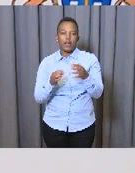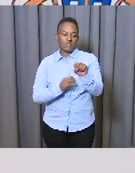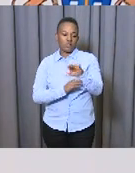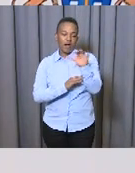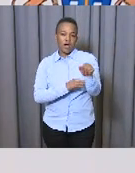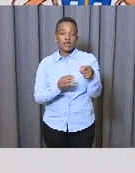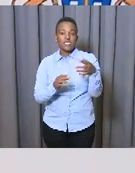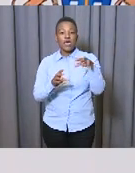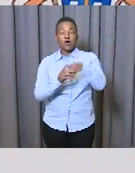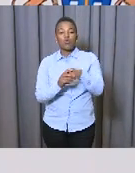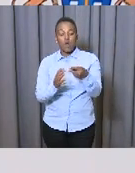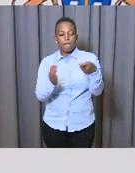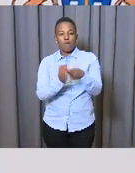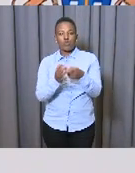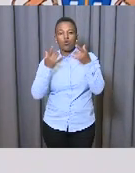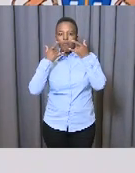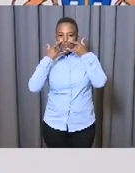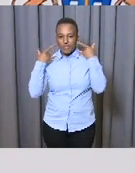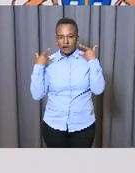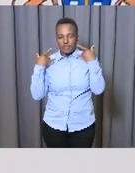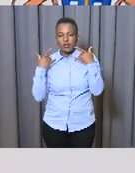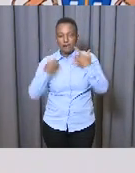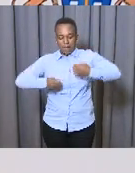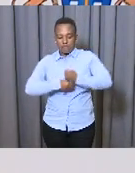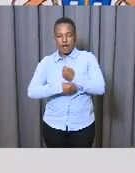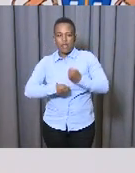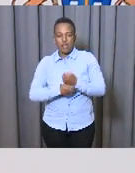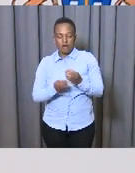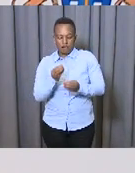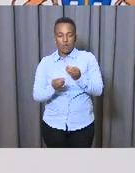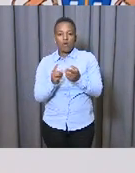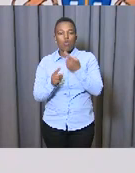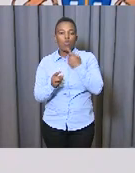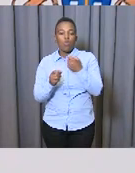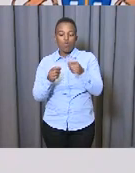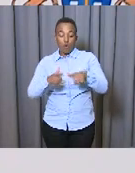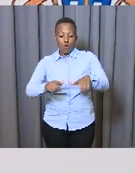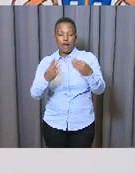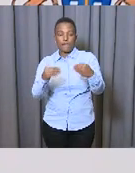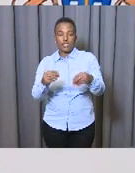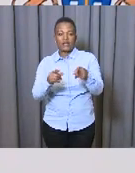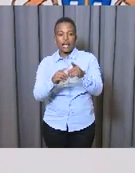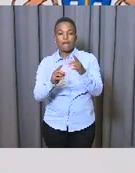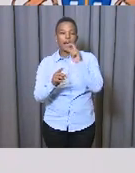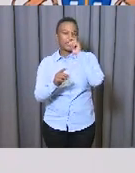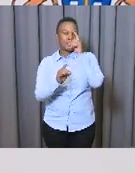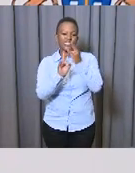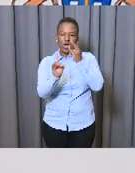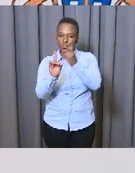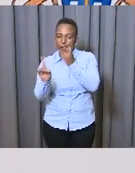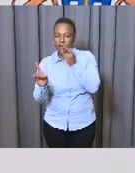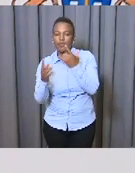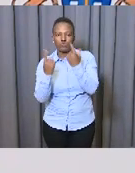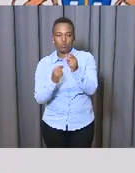of masks. That should be made locally by small businesses, by township businesses. The masks